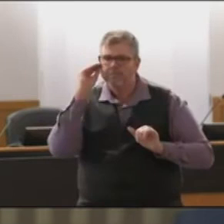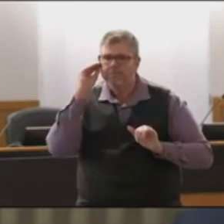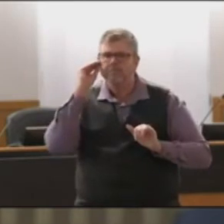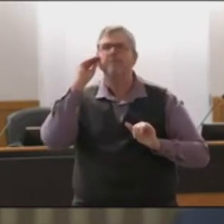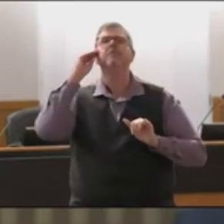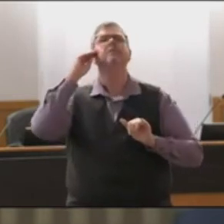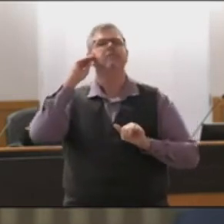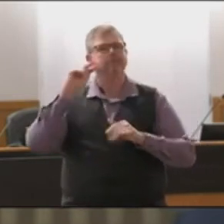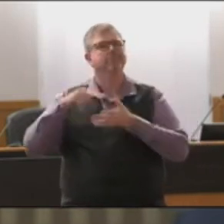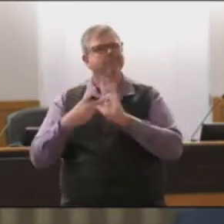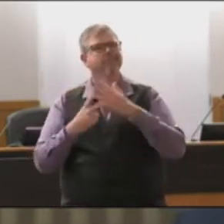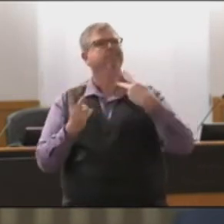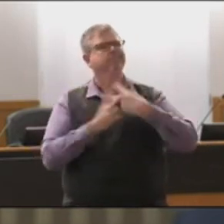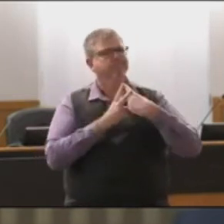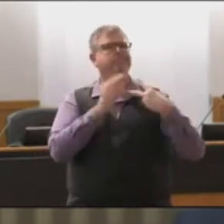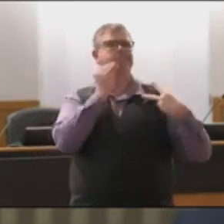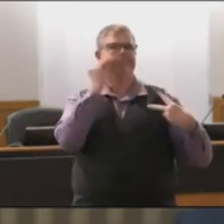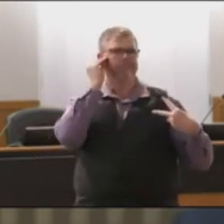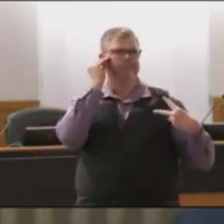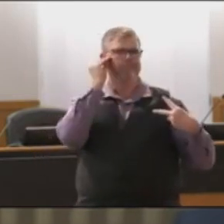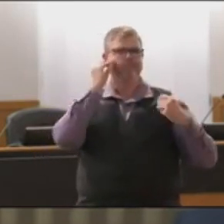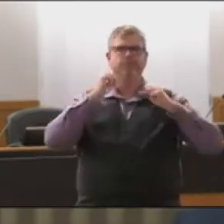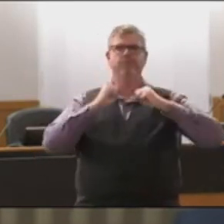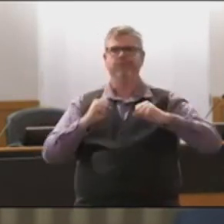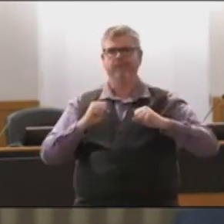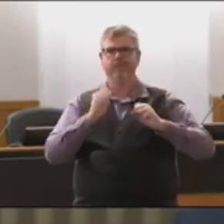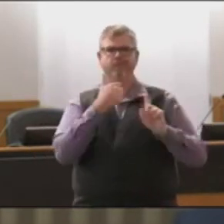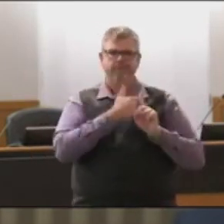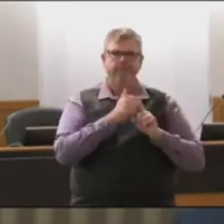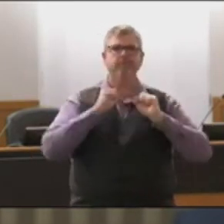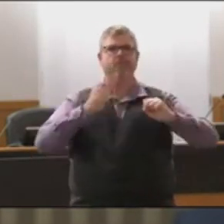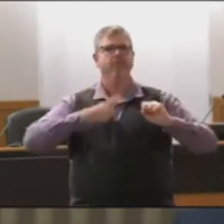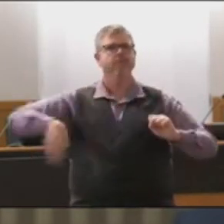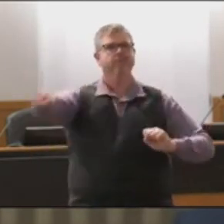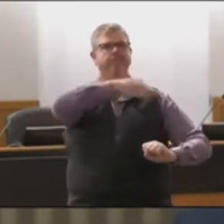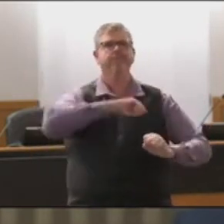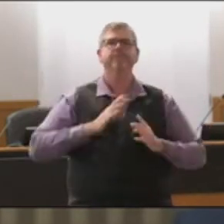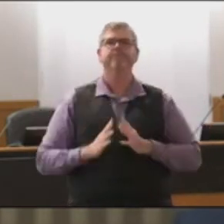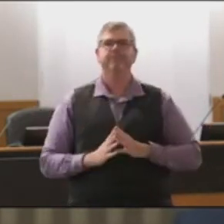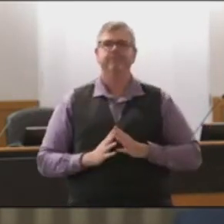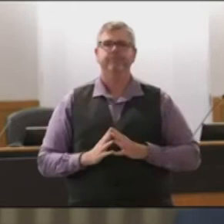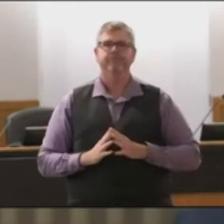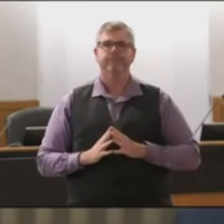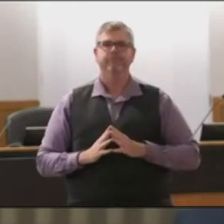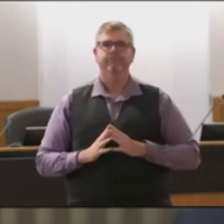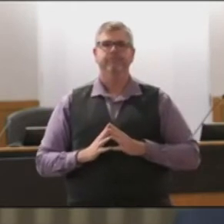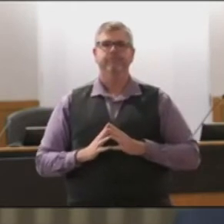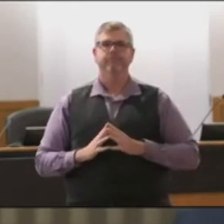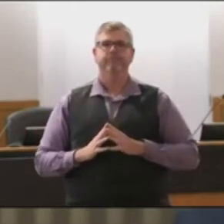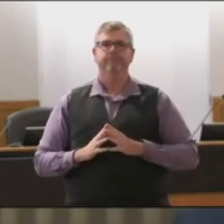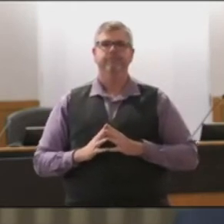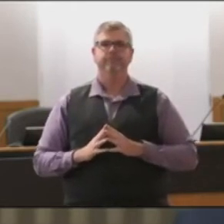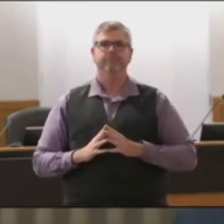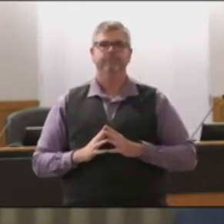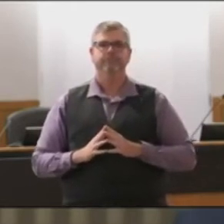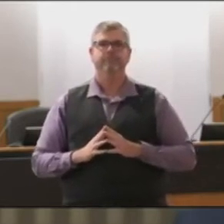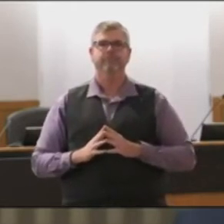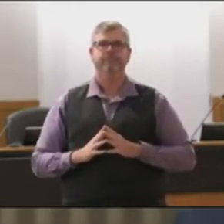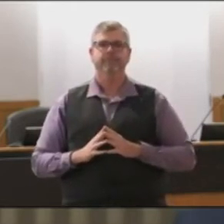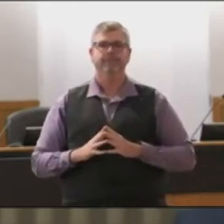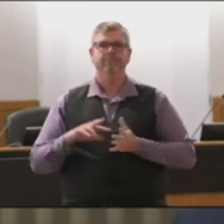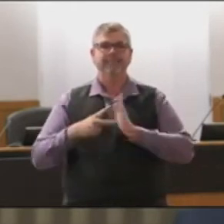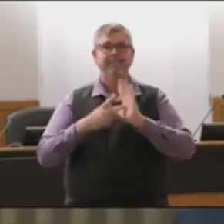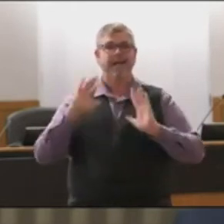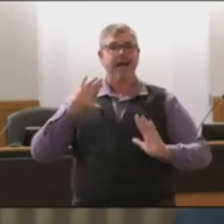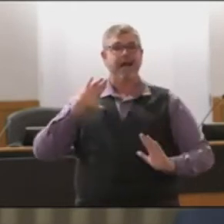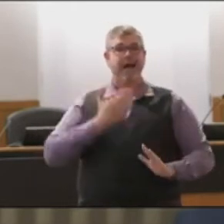your contacts with others. The more we can reduce the number of contacts that we have with other individuals during the day, the more we can slow the